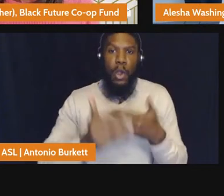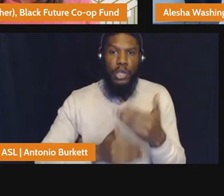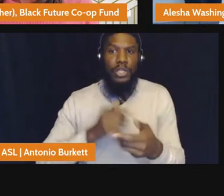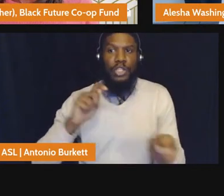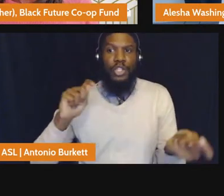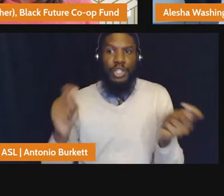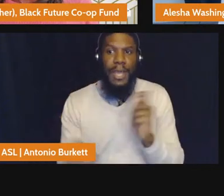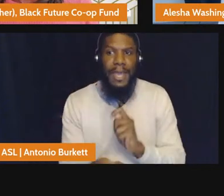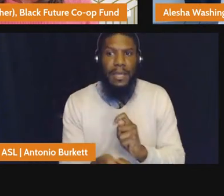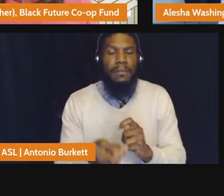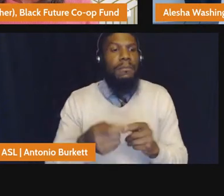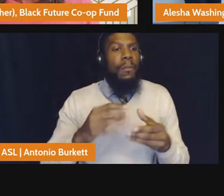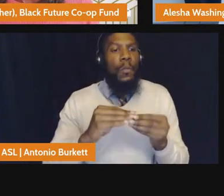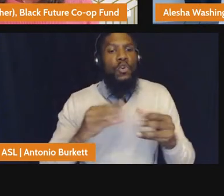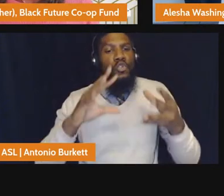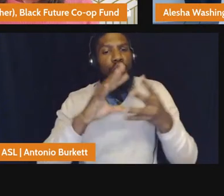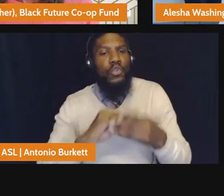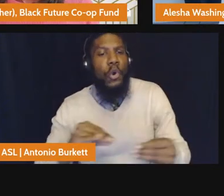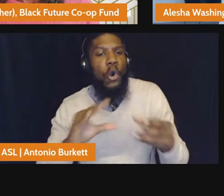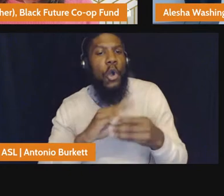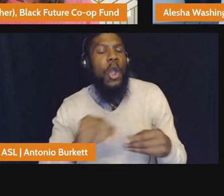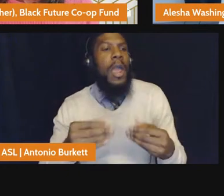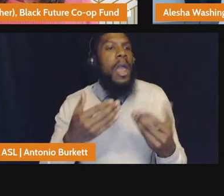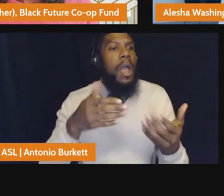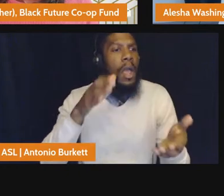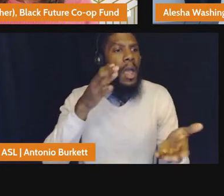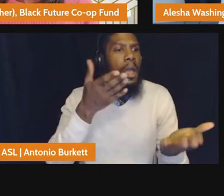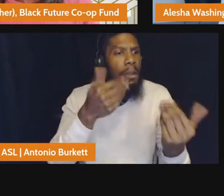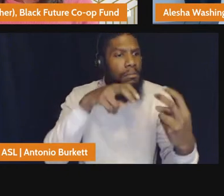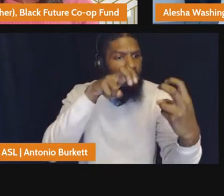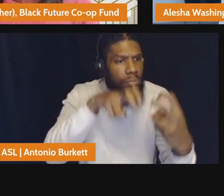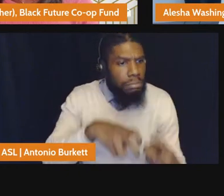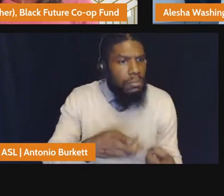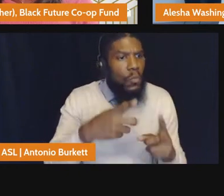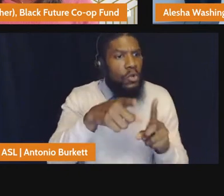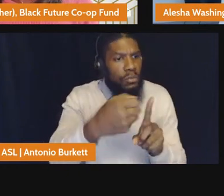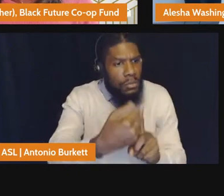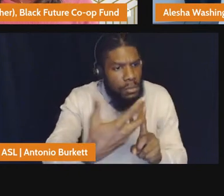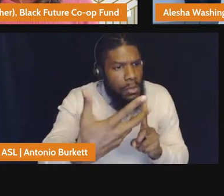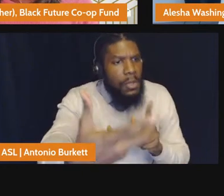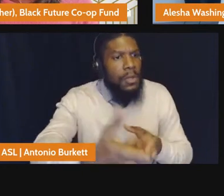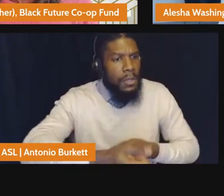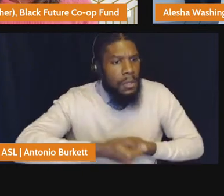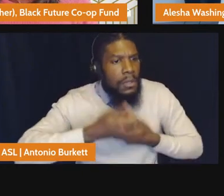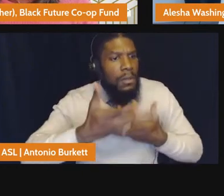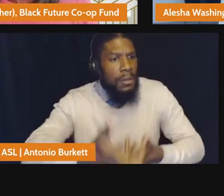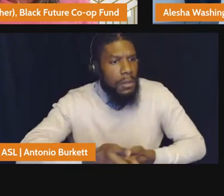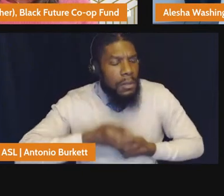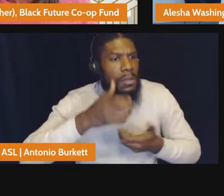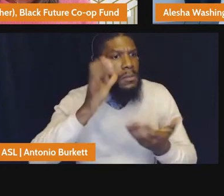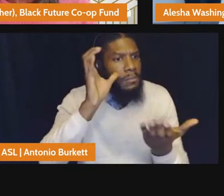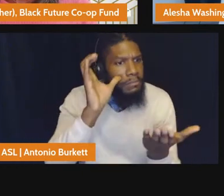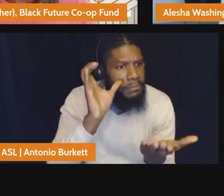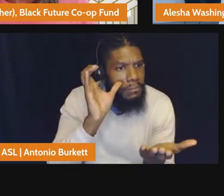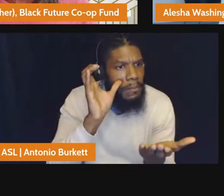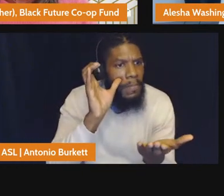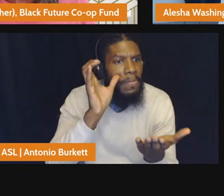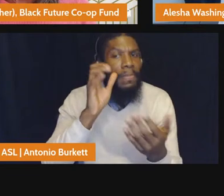on. Where do you need more help? How can we be more of service to you? Instead of really flipping who's